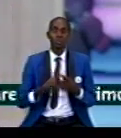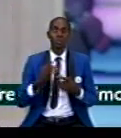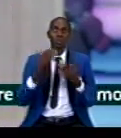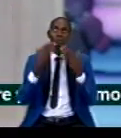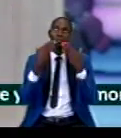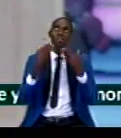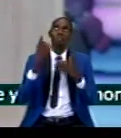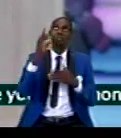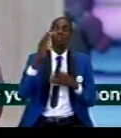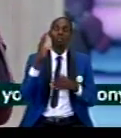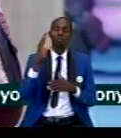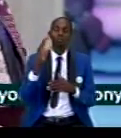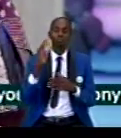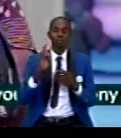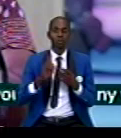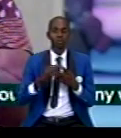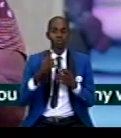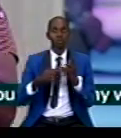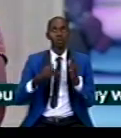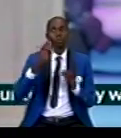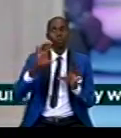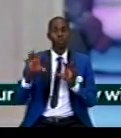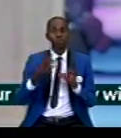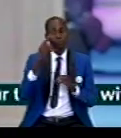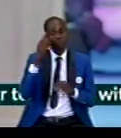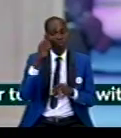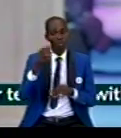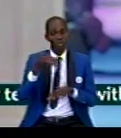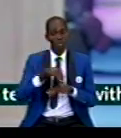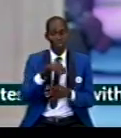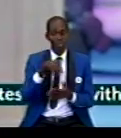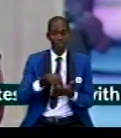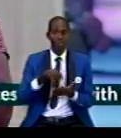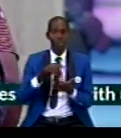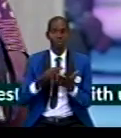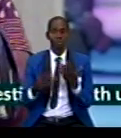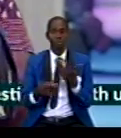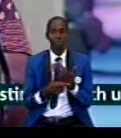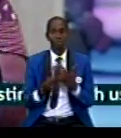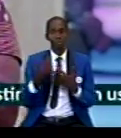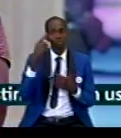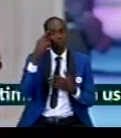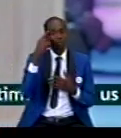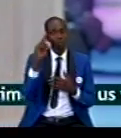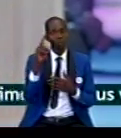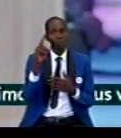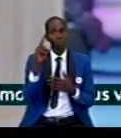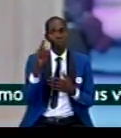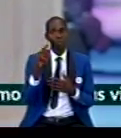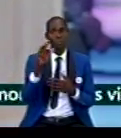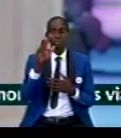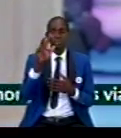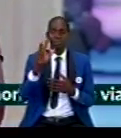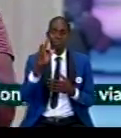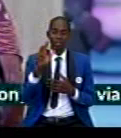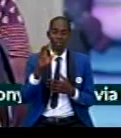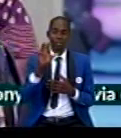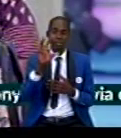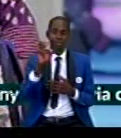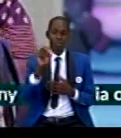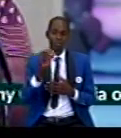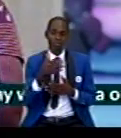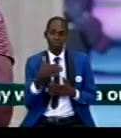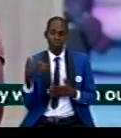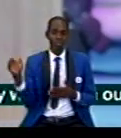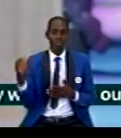Amen. For good 30-something years, there is this kind of rashes that used to come